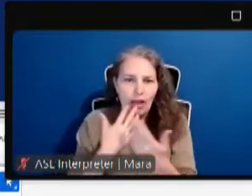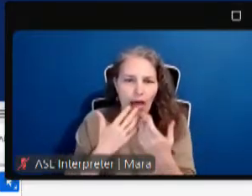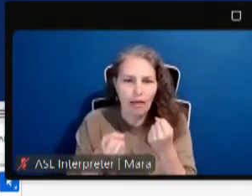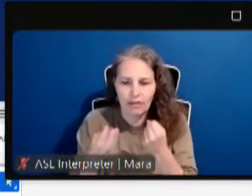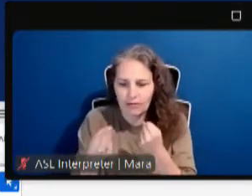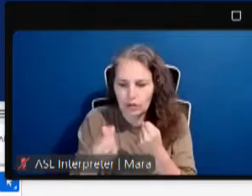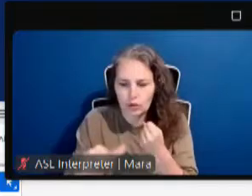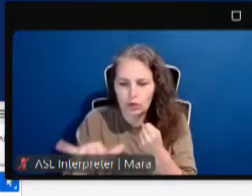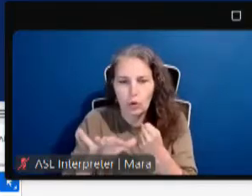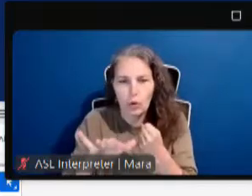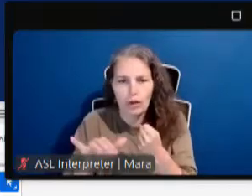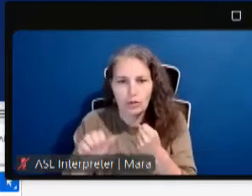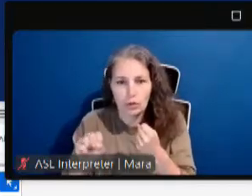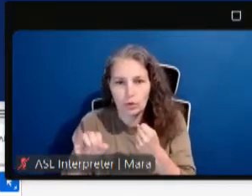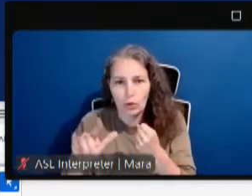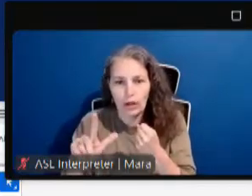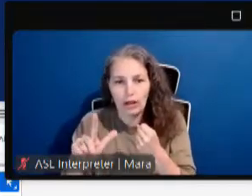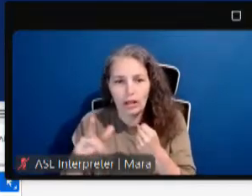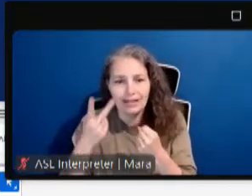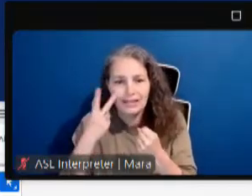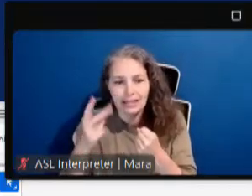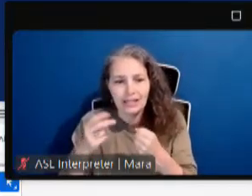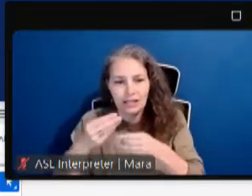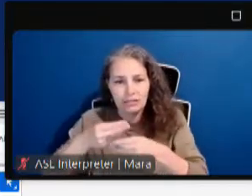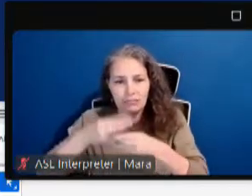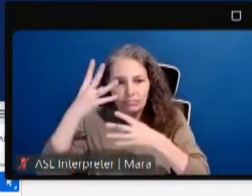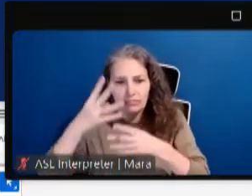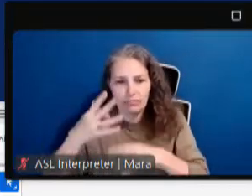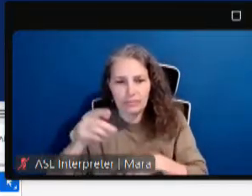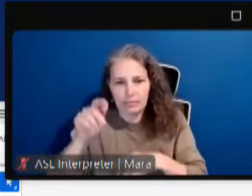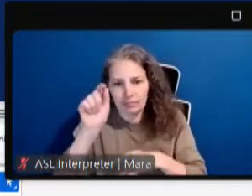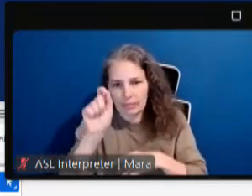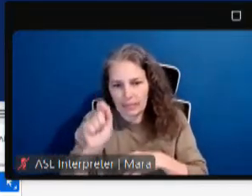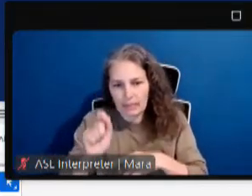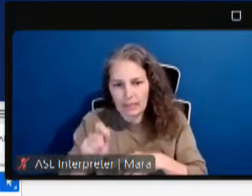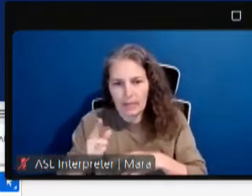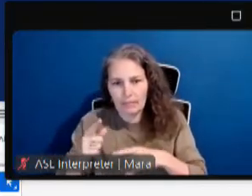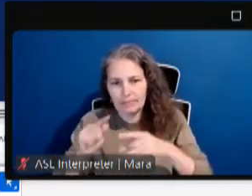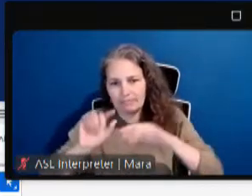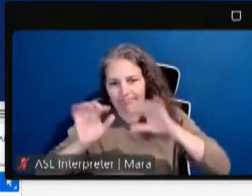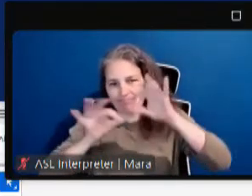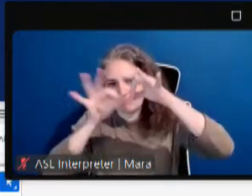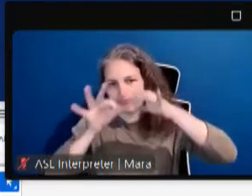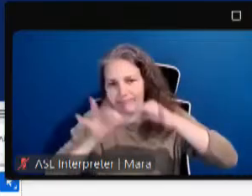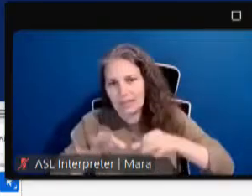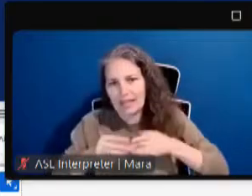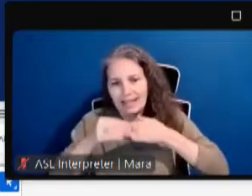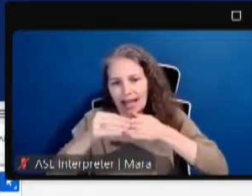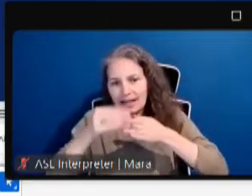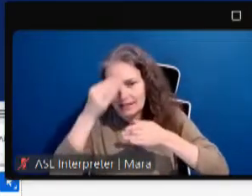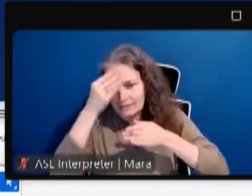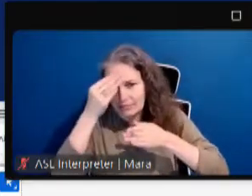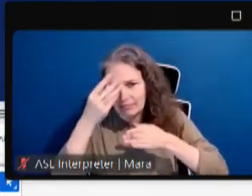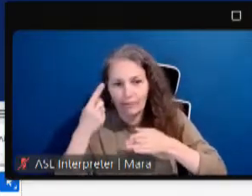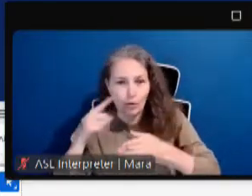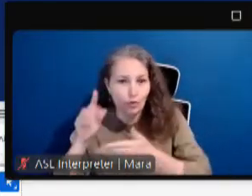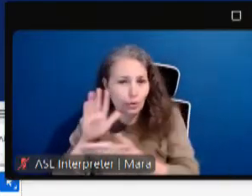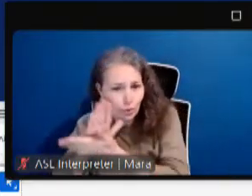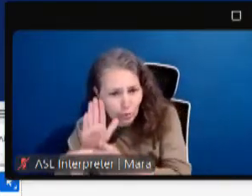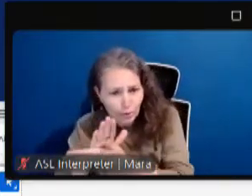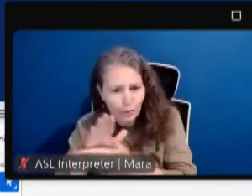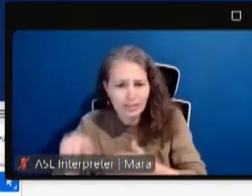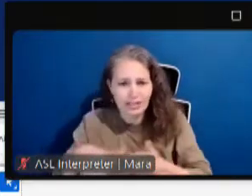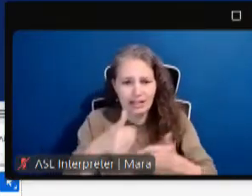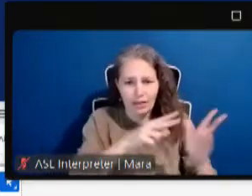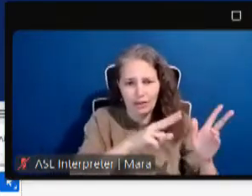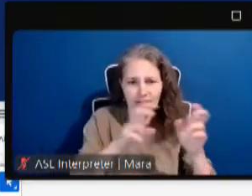seeing right now, there are drop-down menus that have specific guidance, including guidance that we have given out to schools and so forth. So I really want